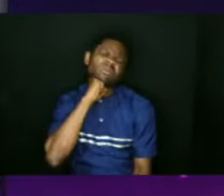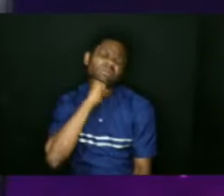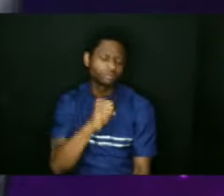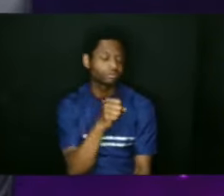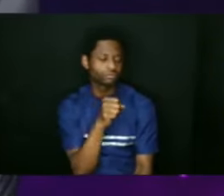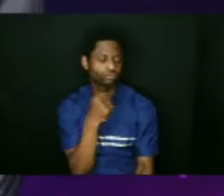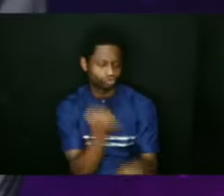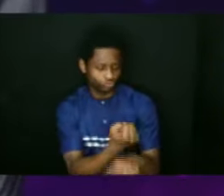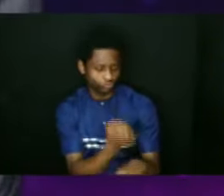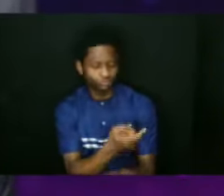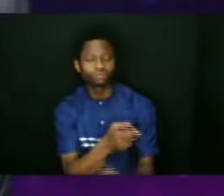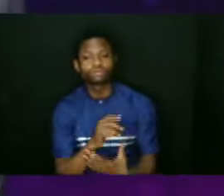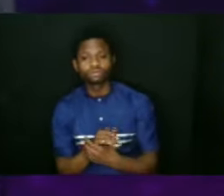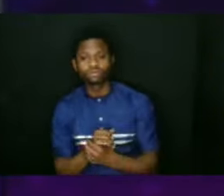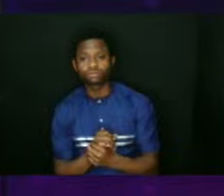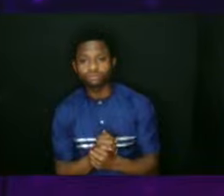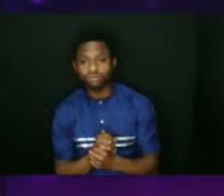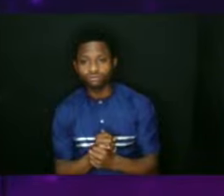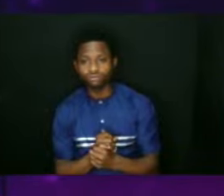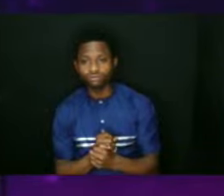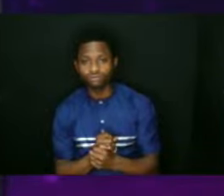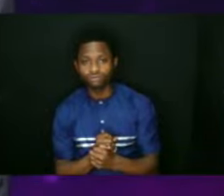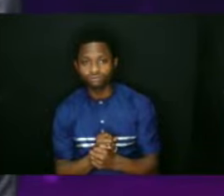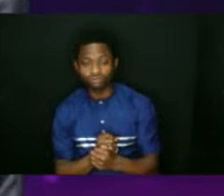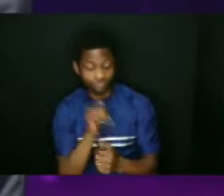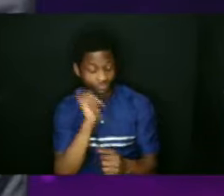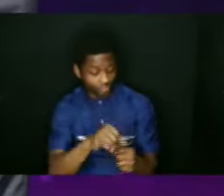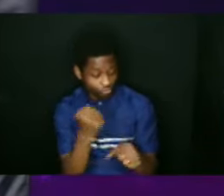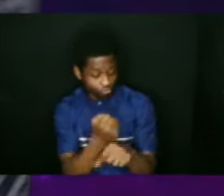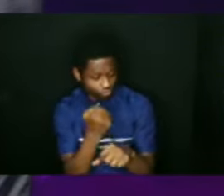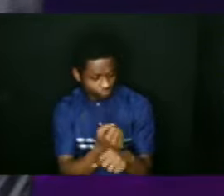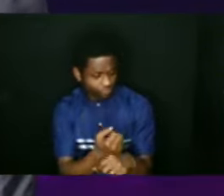In fact, the adamant stone is harder than flint.